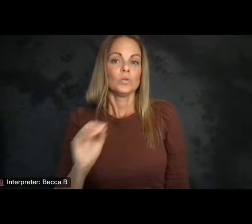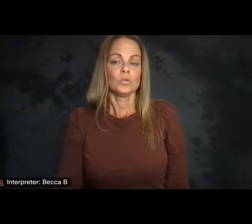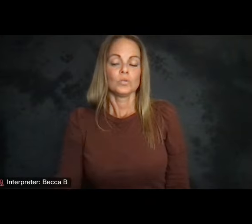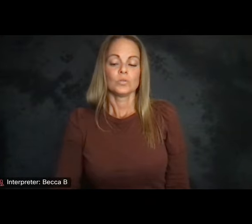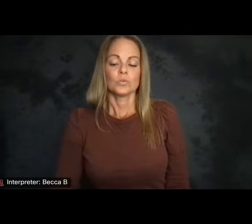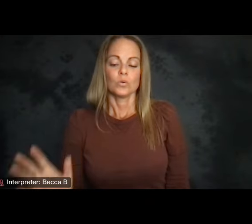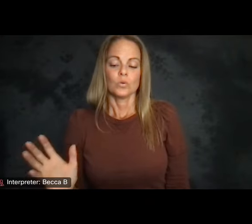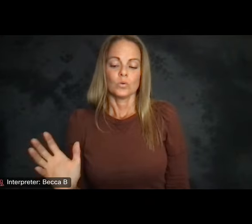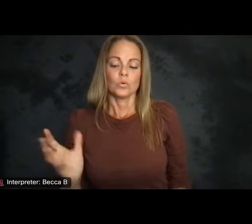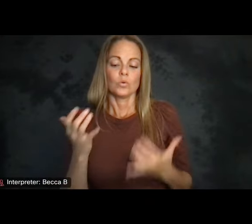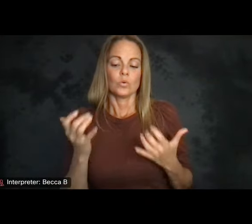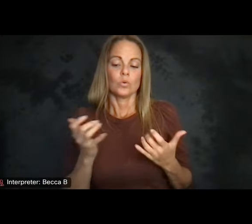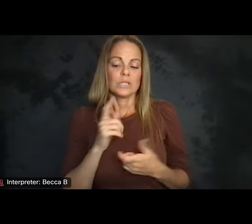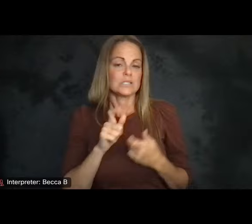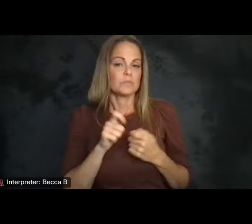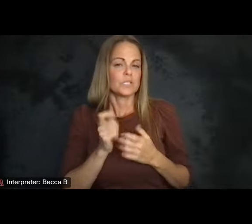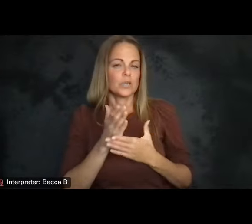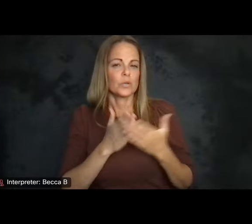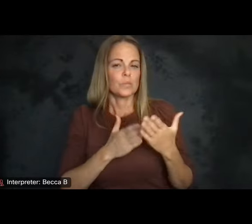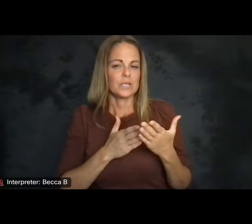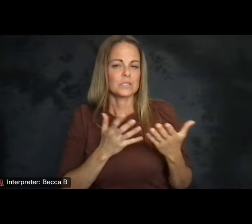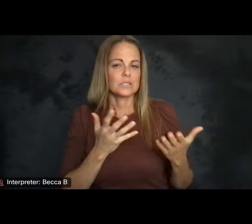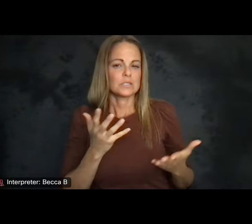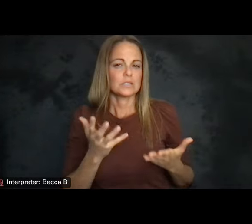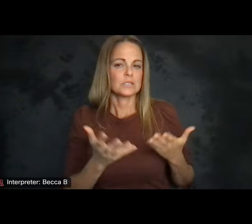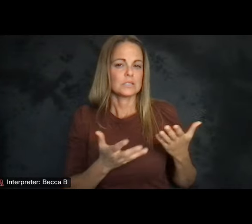so this particular piece then,